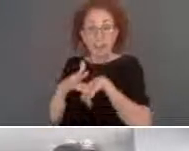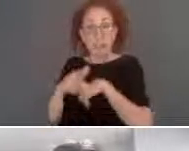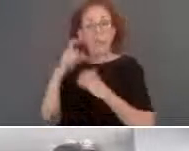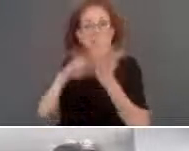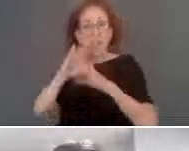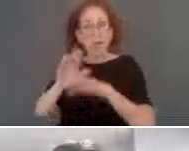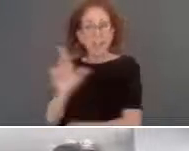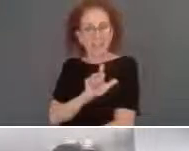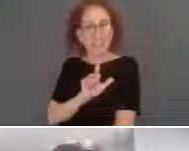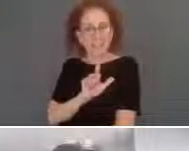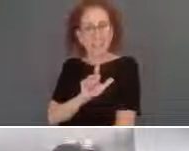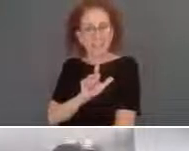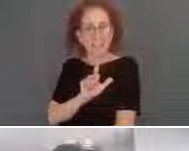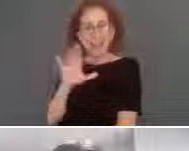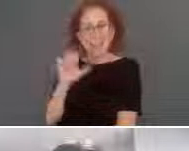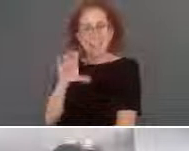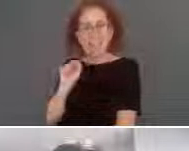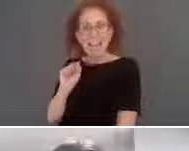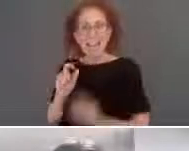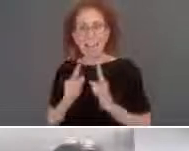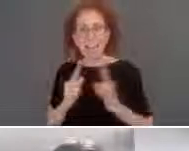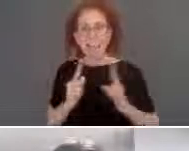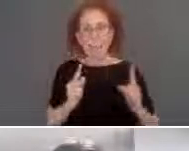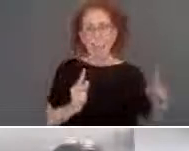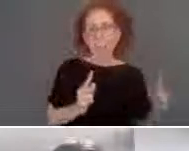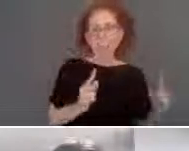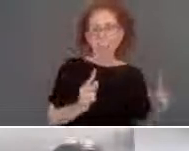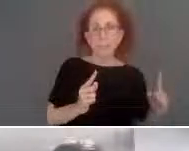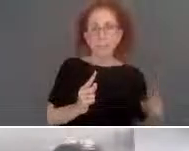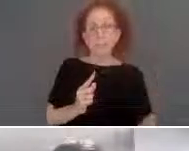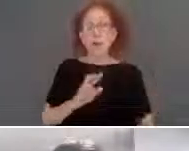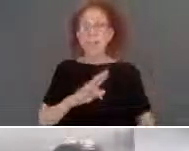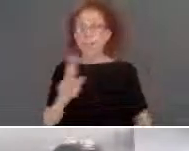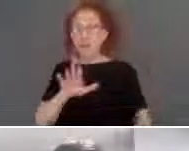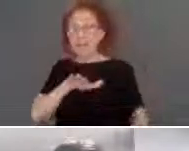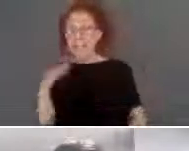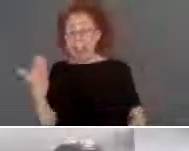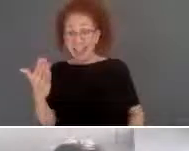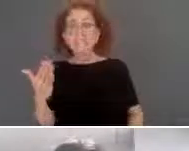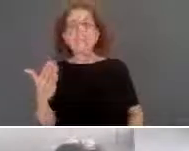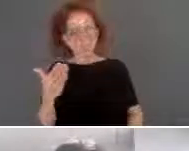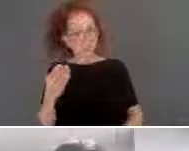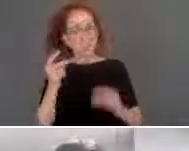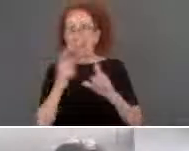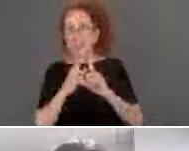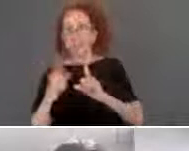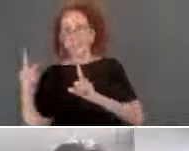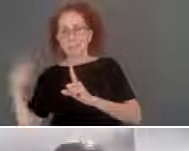side, cases rose quickly in that wave. And on the right side, deaths also rose quickly